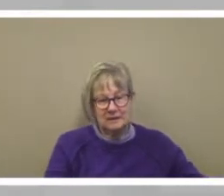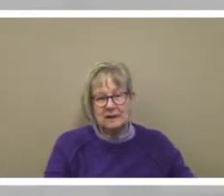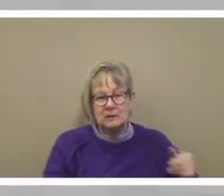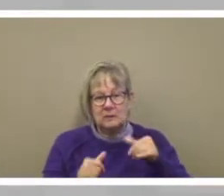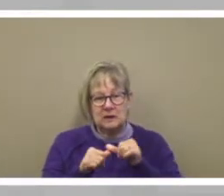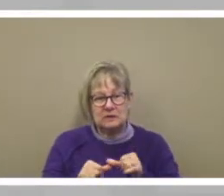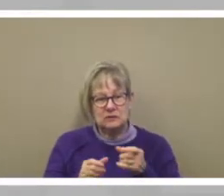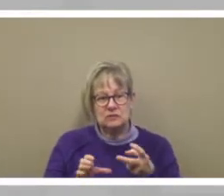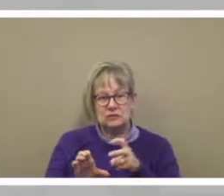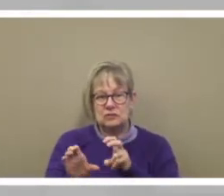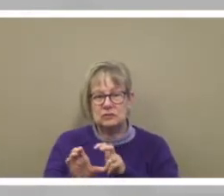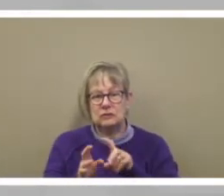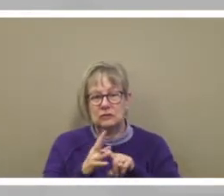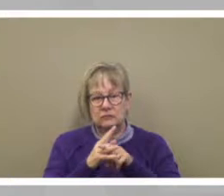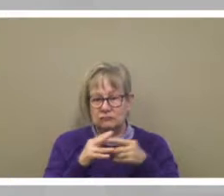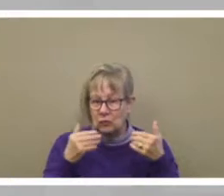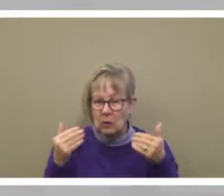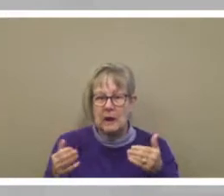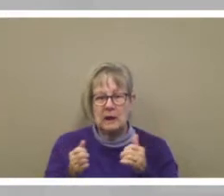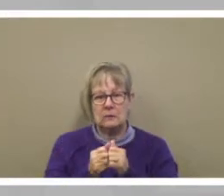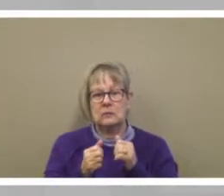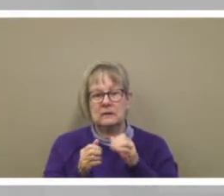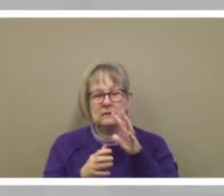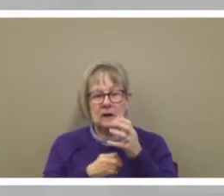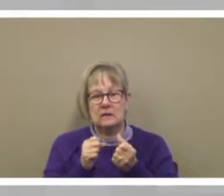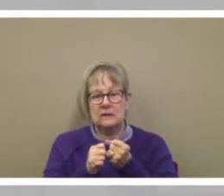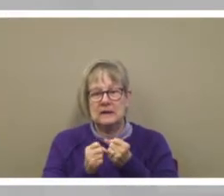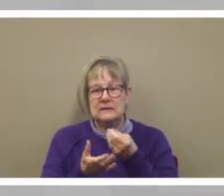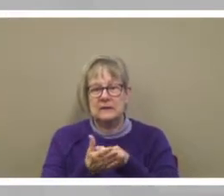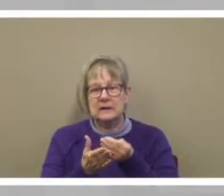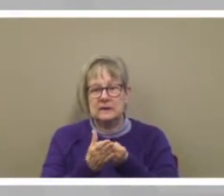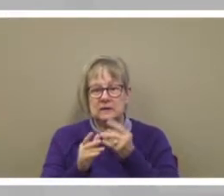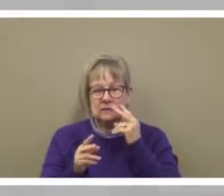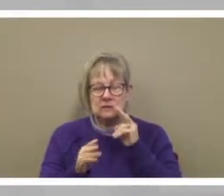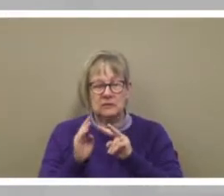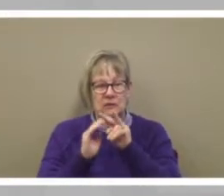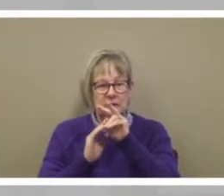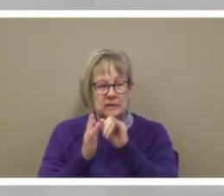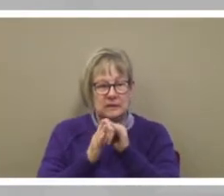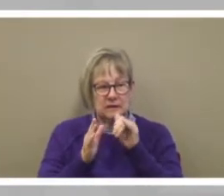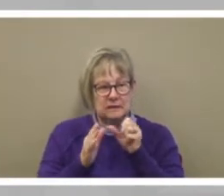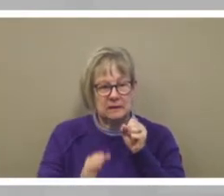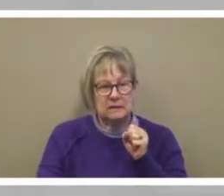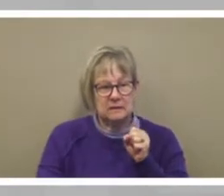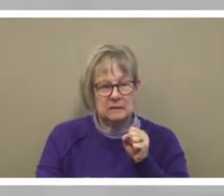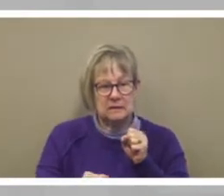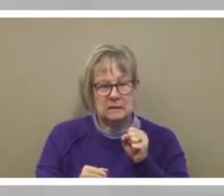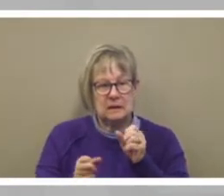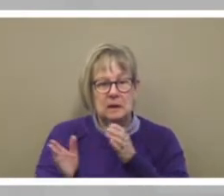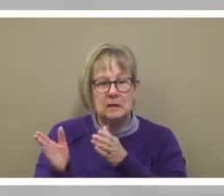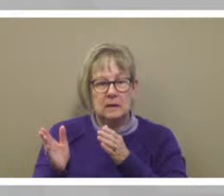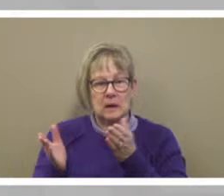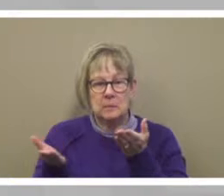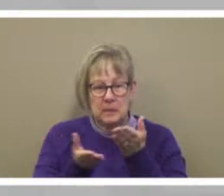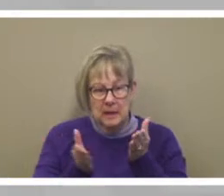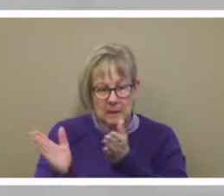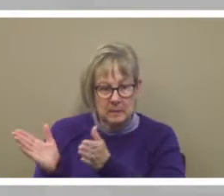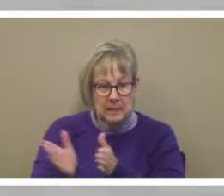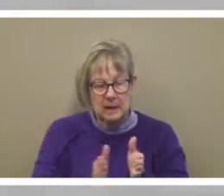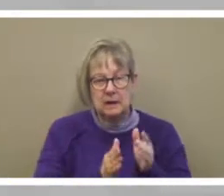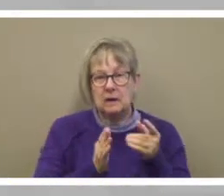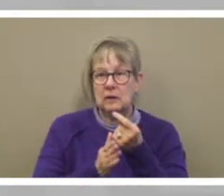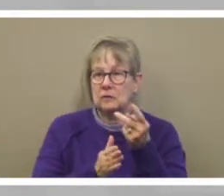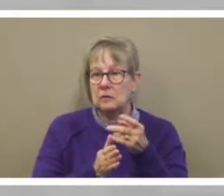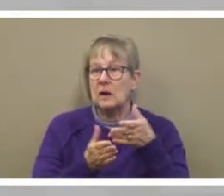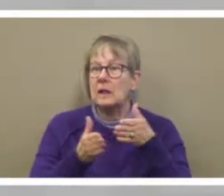the five-year financial forecast. So this long-range forecast, it's really important to remember that it's a planning tool. It allows us to look